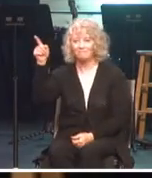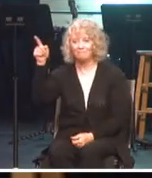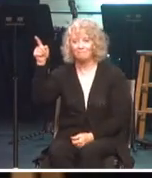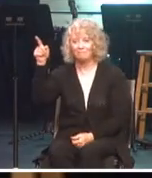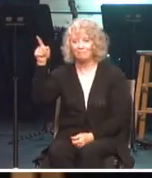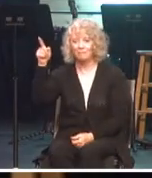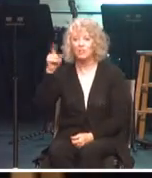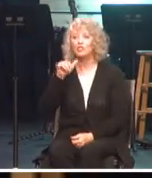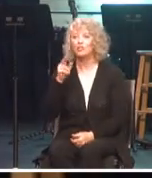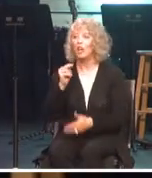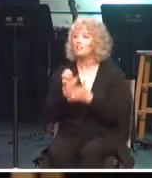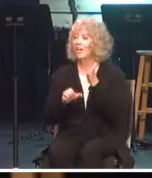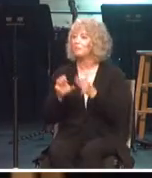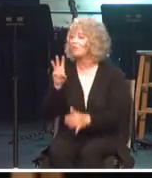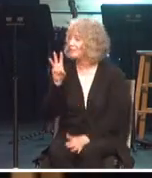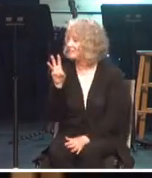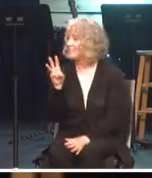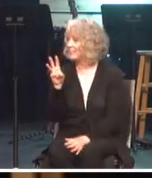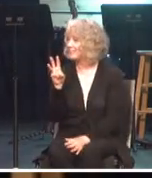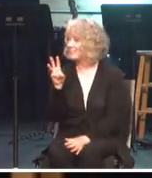Back to John chapter 6. This